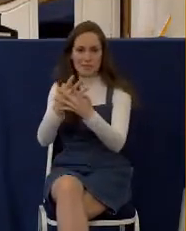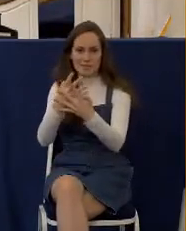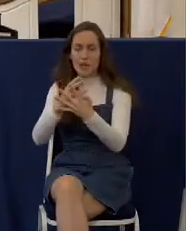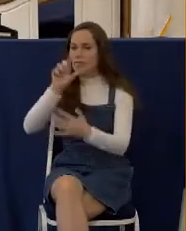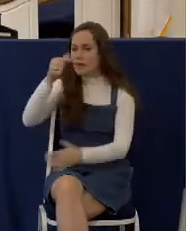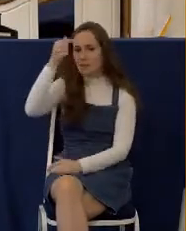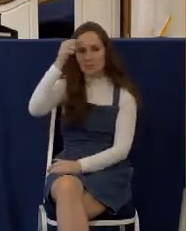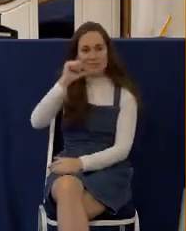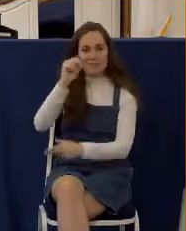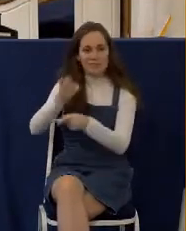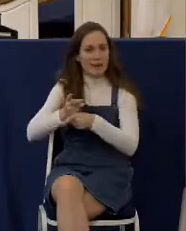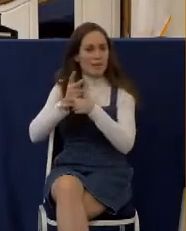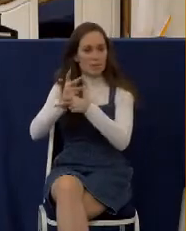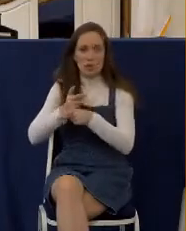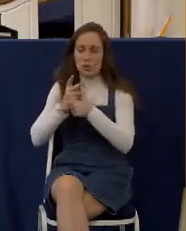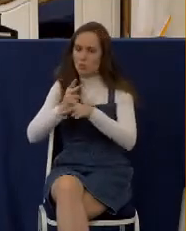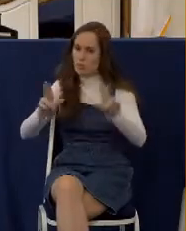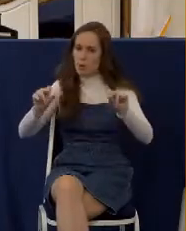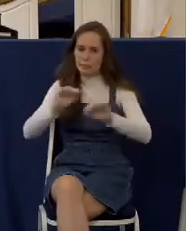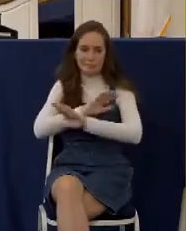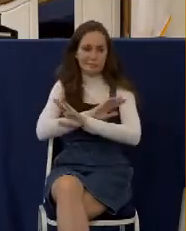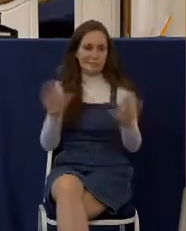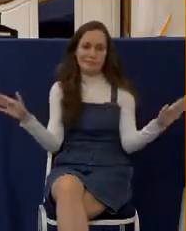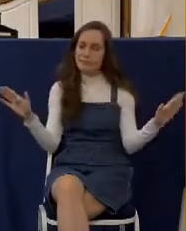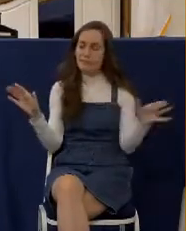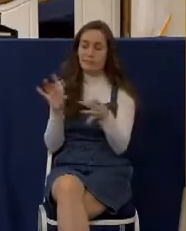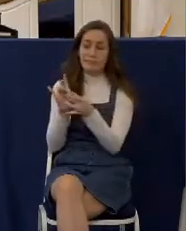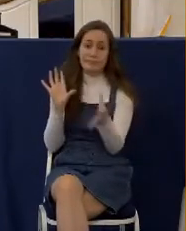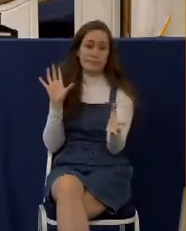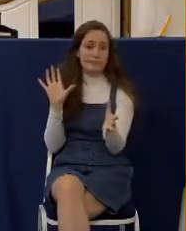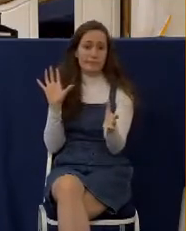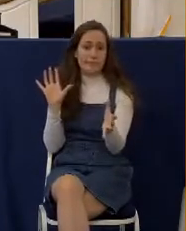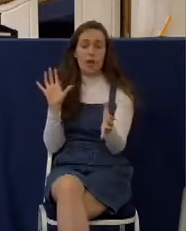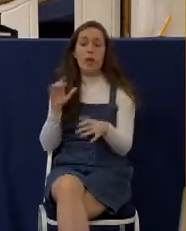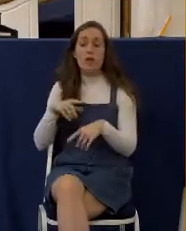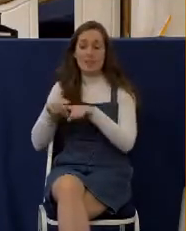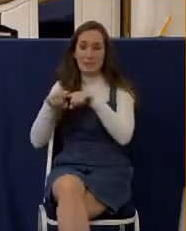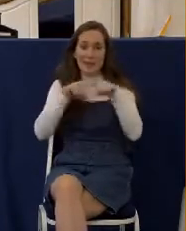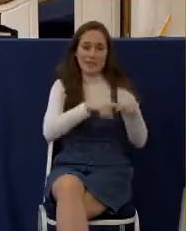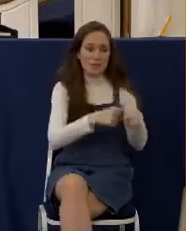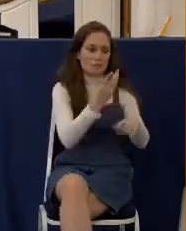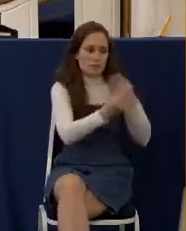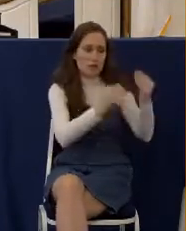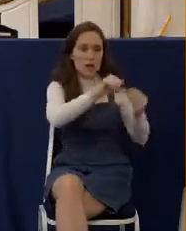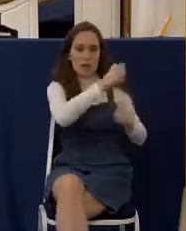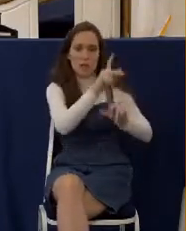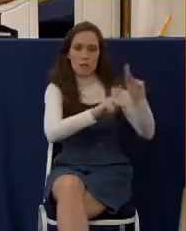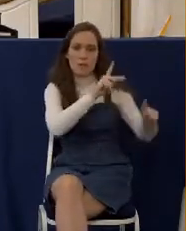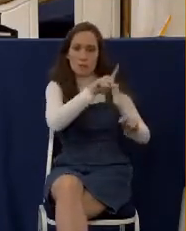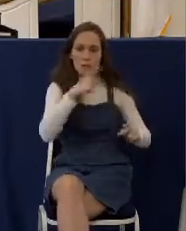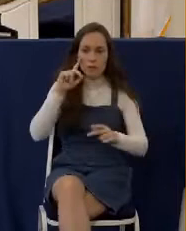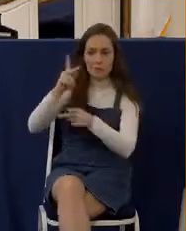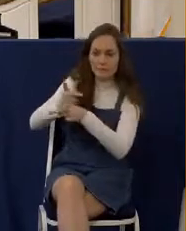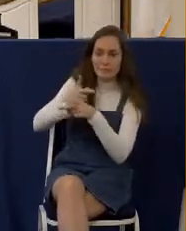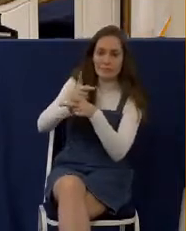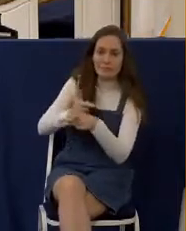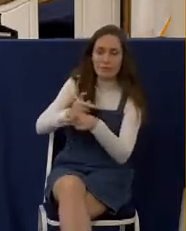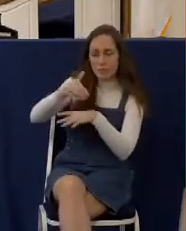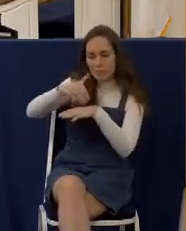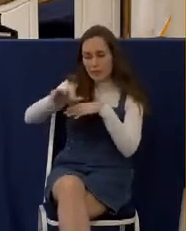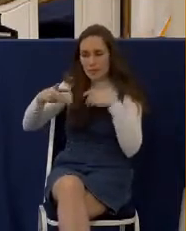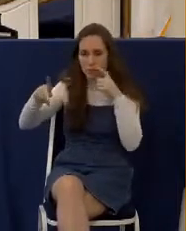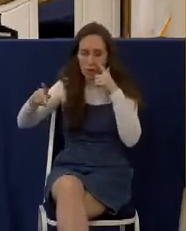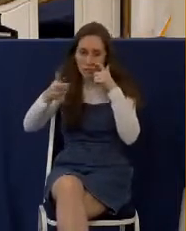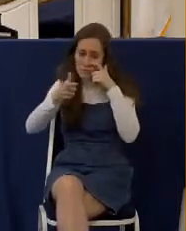dependent on gifts from people on the outside to even survive in prison. So they sent to Paul this huge gift through with